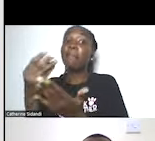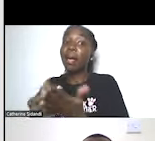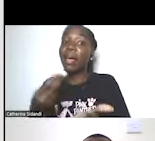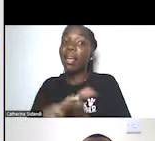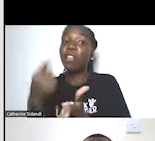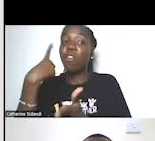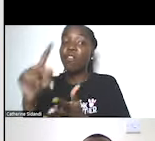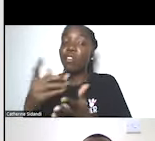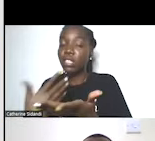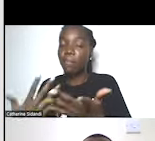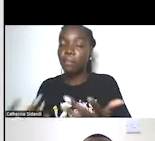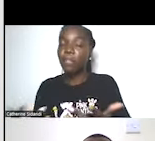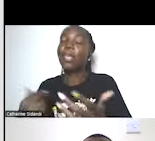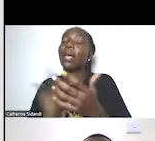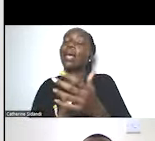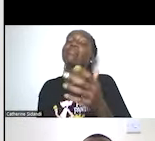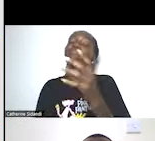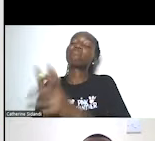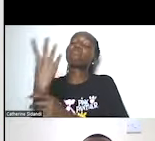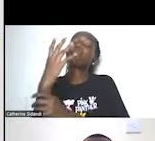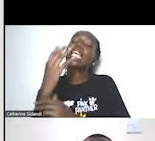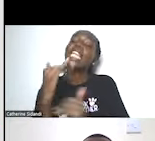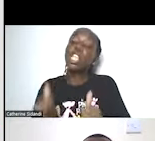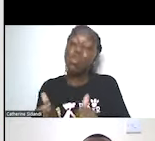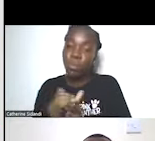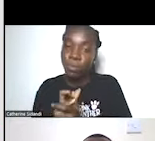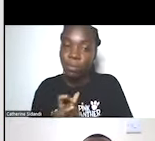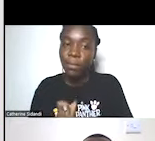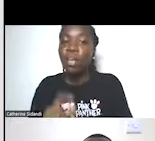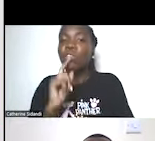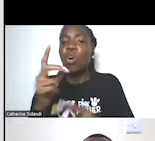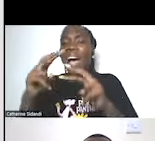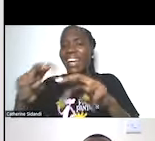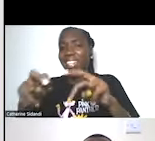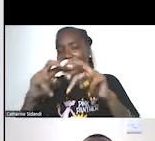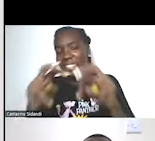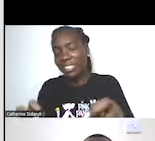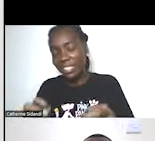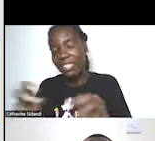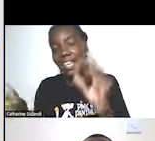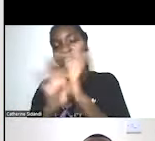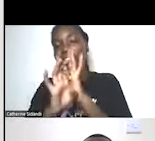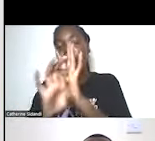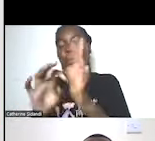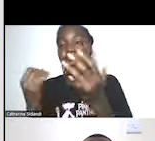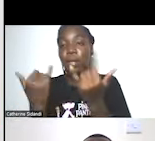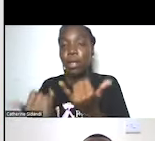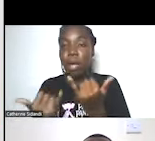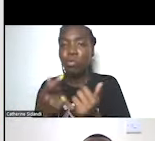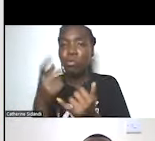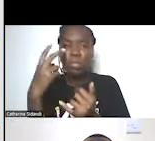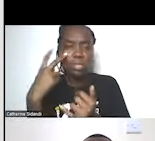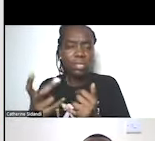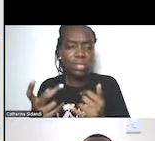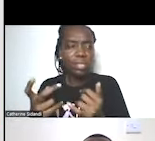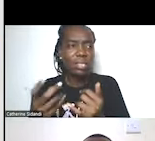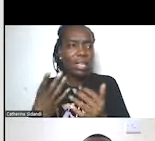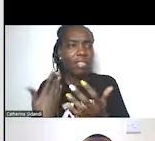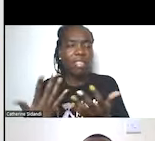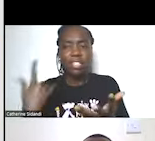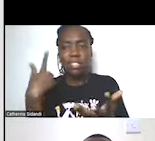launch. It only comes through analytics, in that, like now, we see that the prices of items are